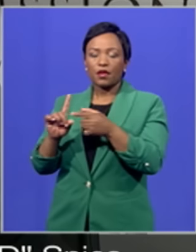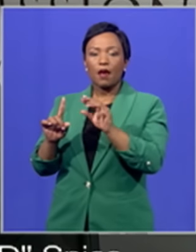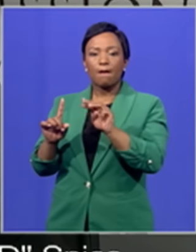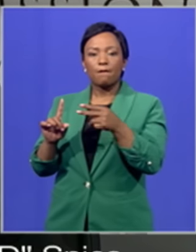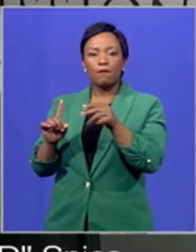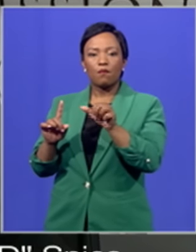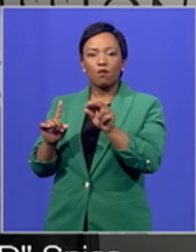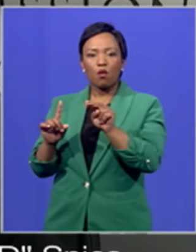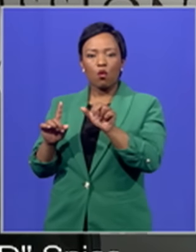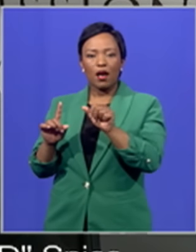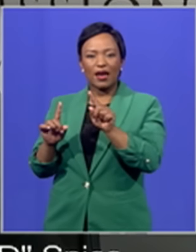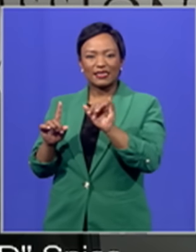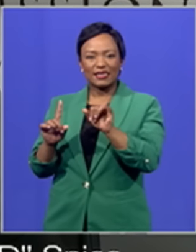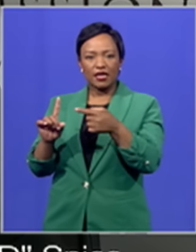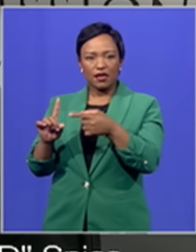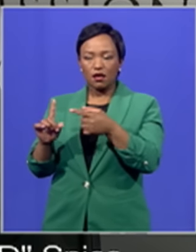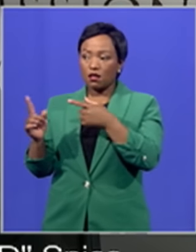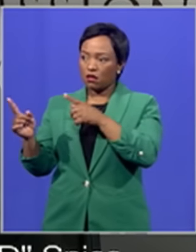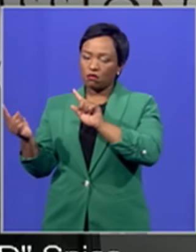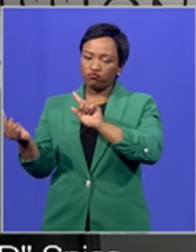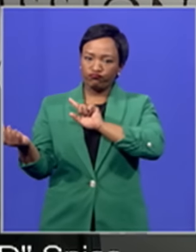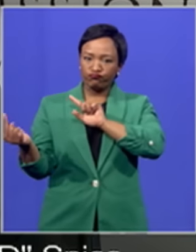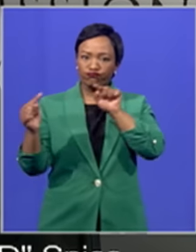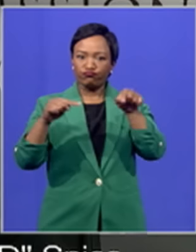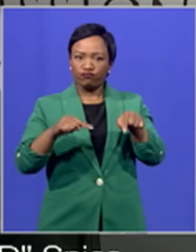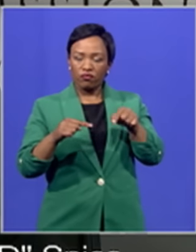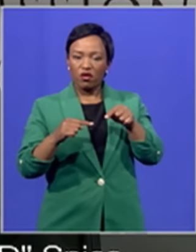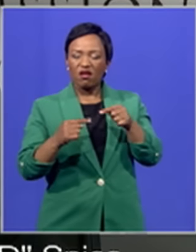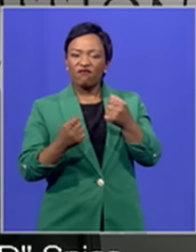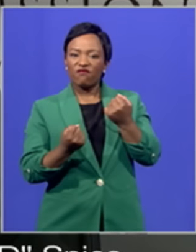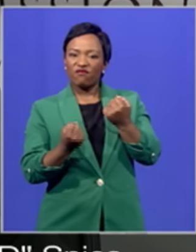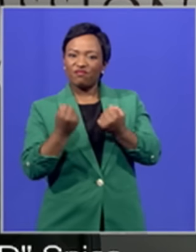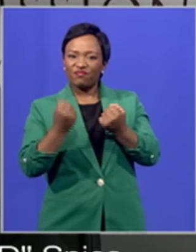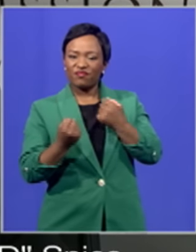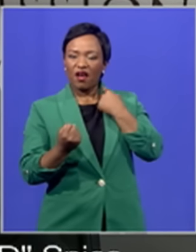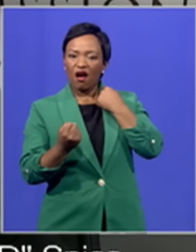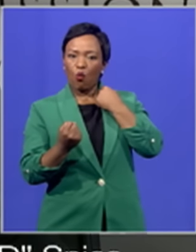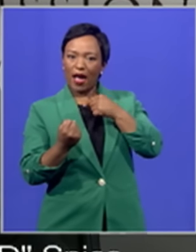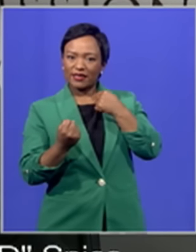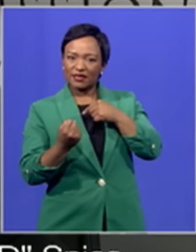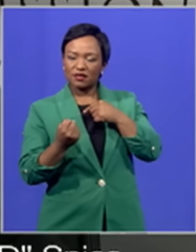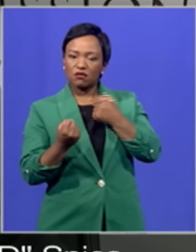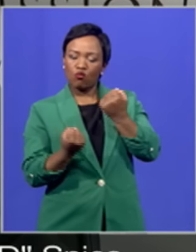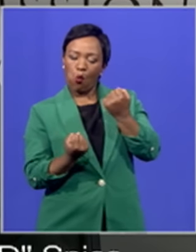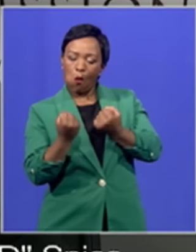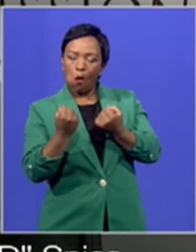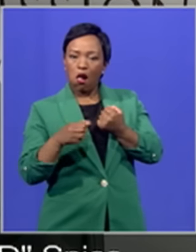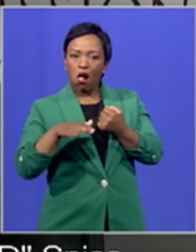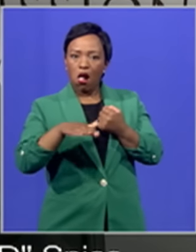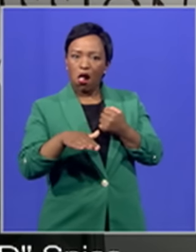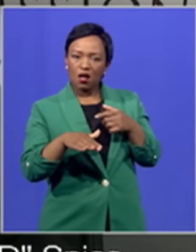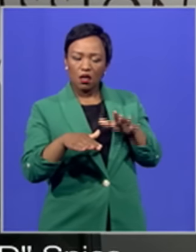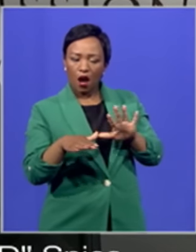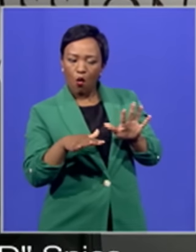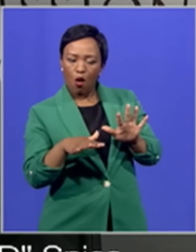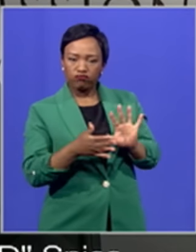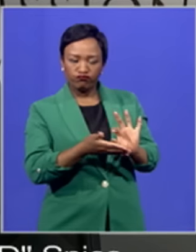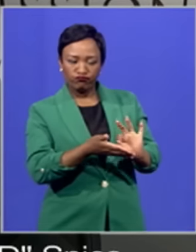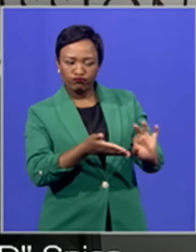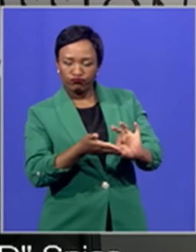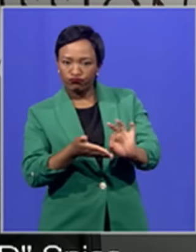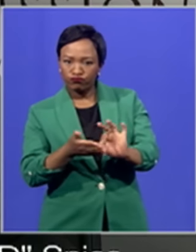Brigadier Makwanasi arrived on the scene in a white Golf. And he then proceeded to direct them how to clean the scene.